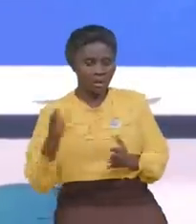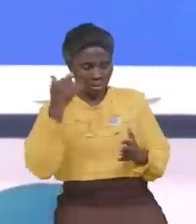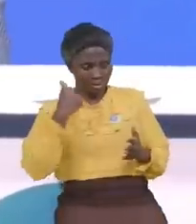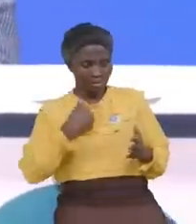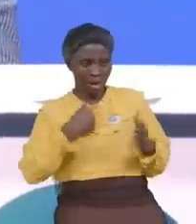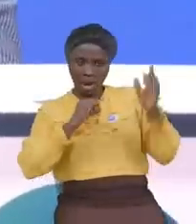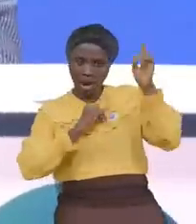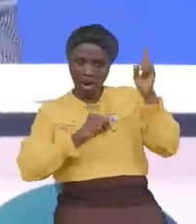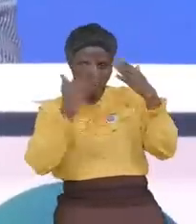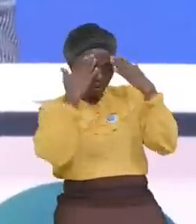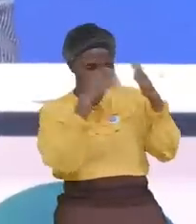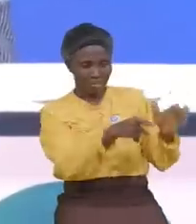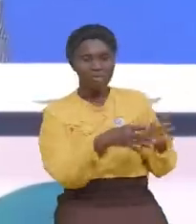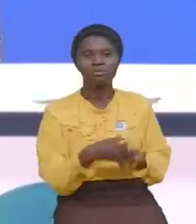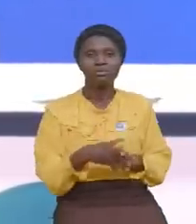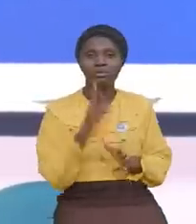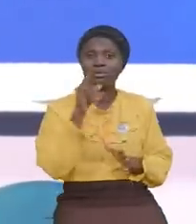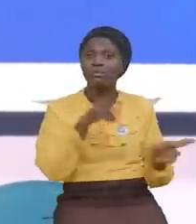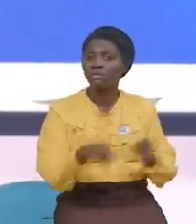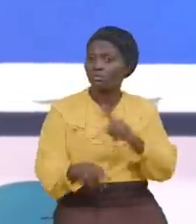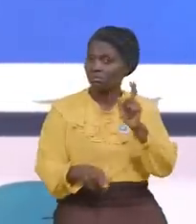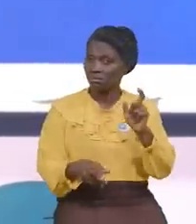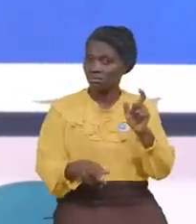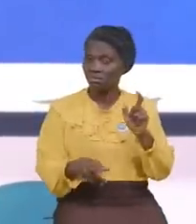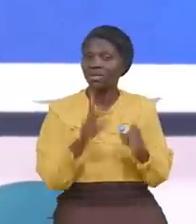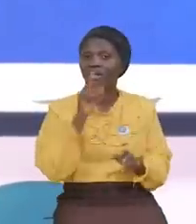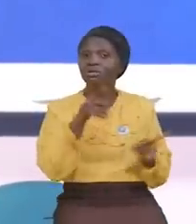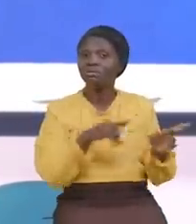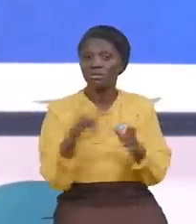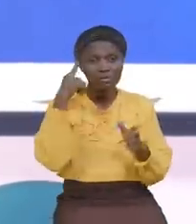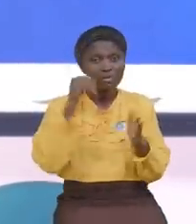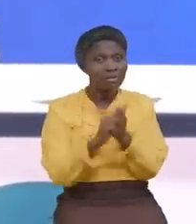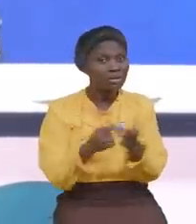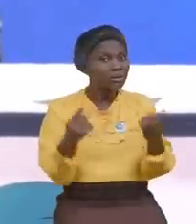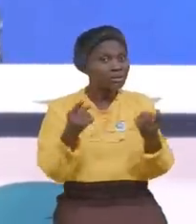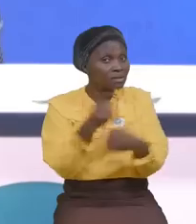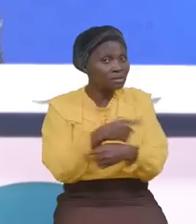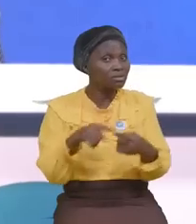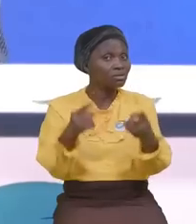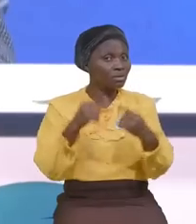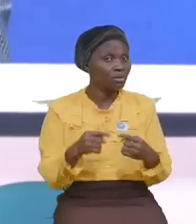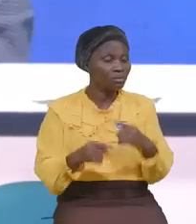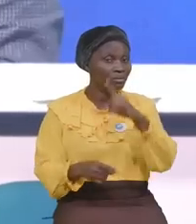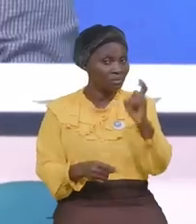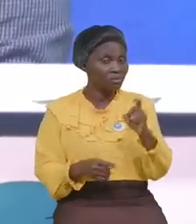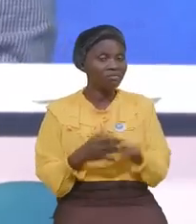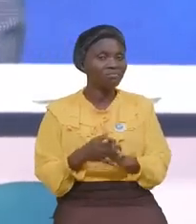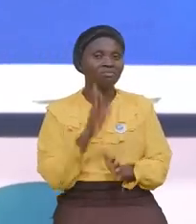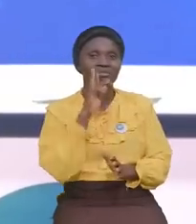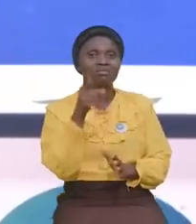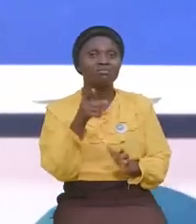Are you ready? Are you ready for that day to come? Are you